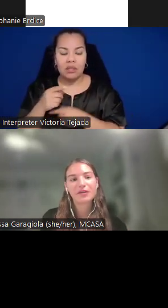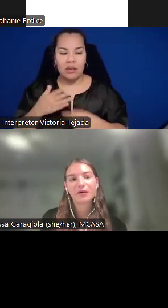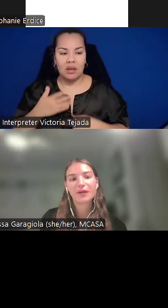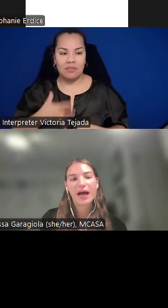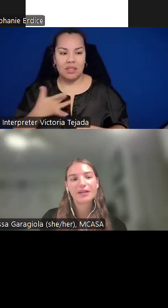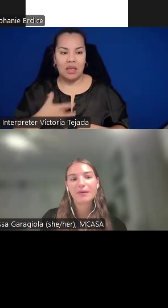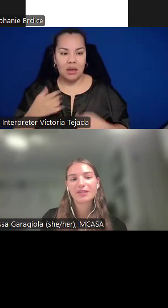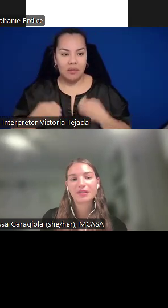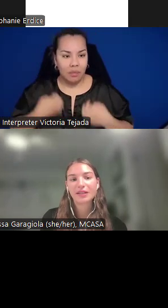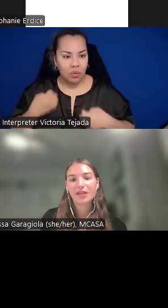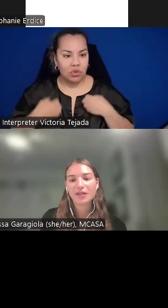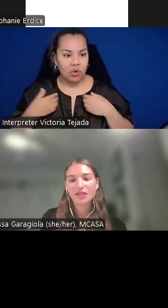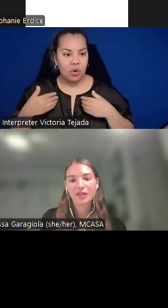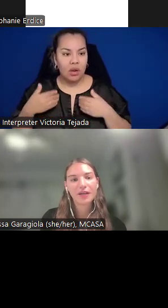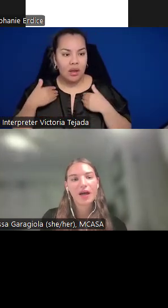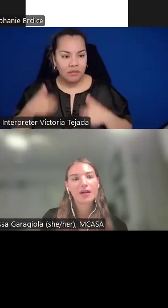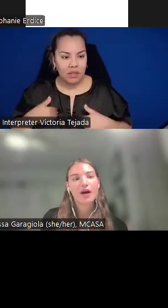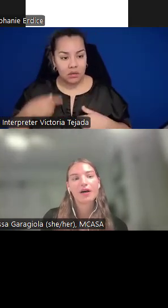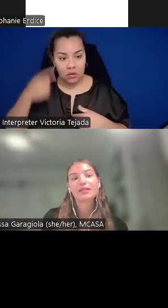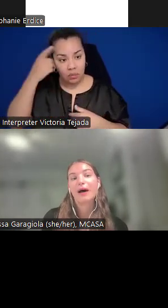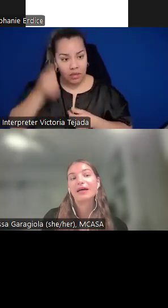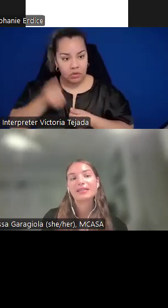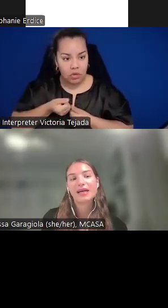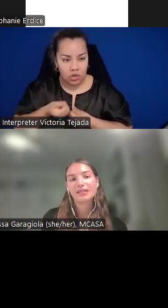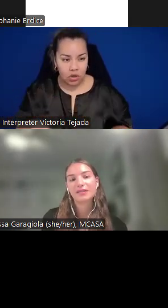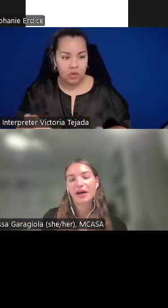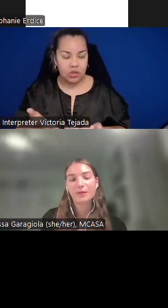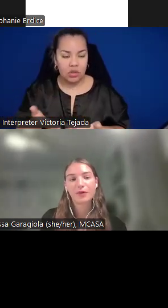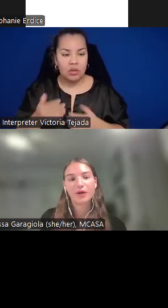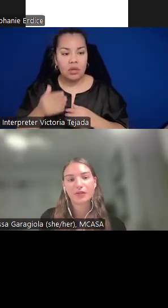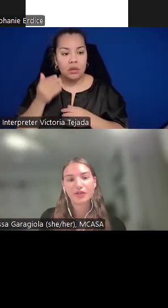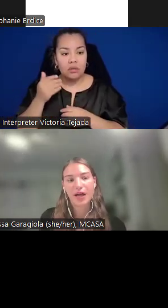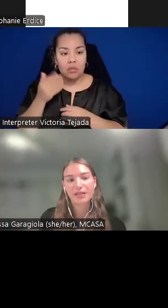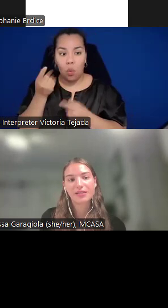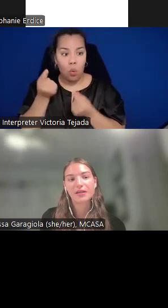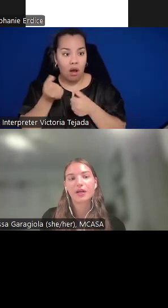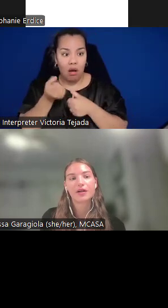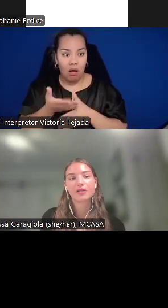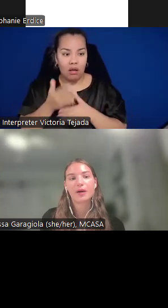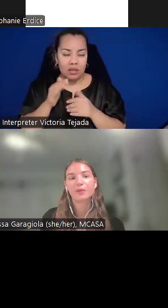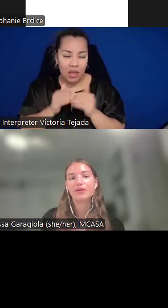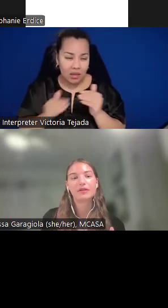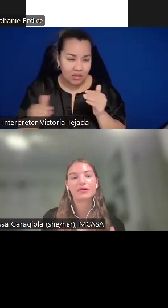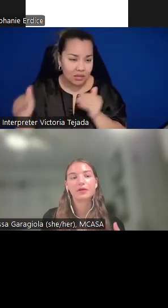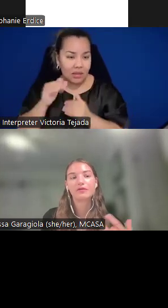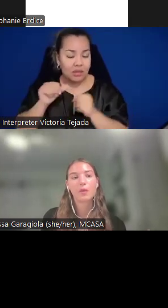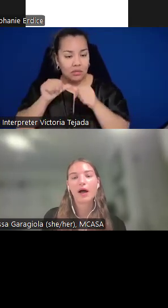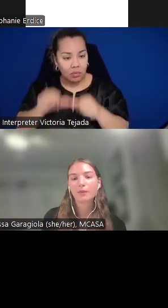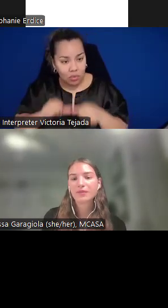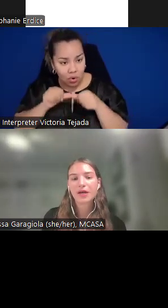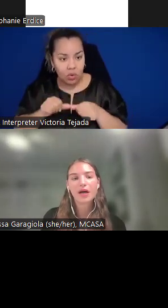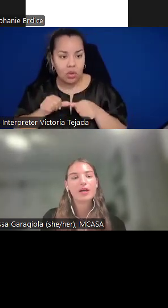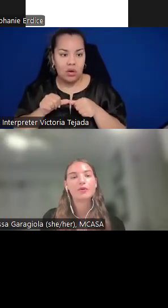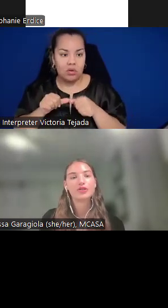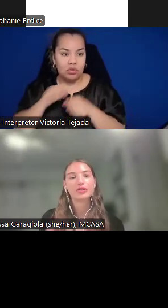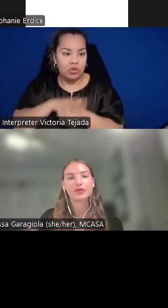emotional, physical, and mental exhaustion caused by excessive and prolonged stress. It occurs when we feel